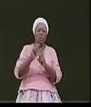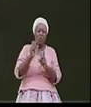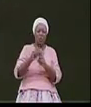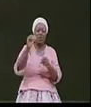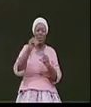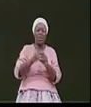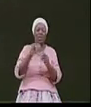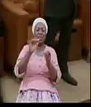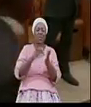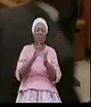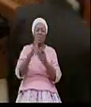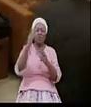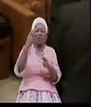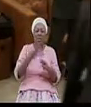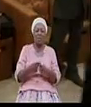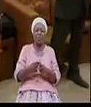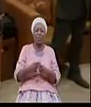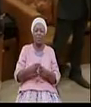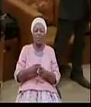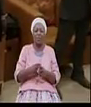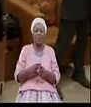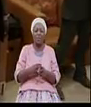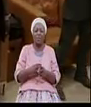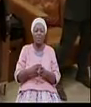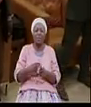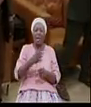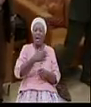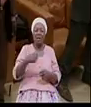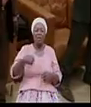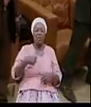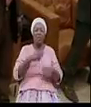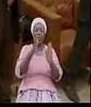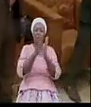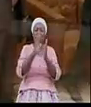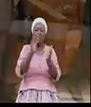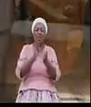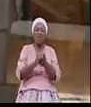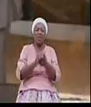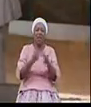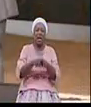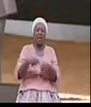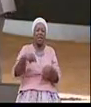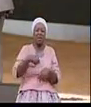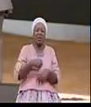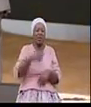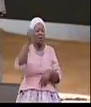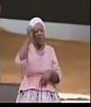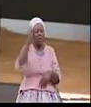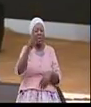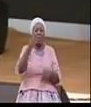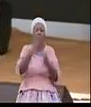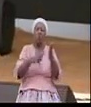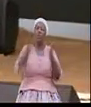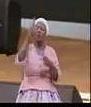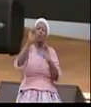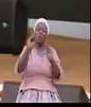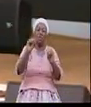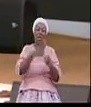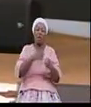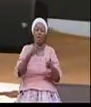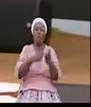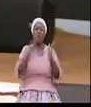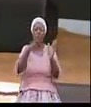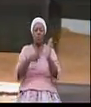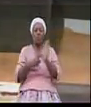in Jesus' name. And we pray as we understand what you teach, what you reveal.